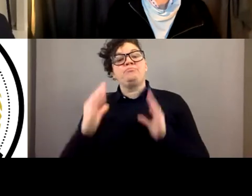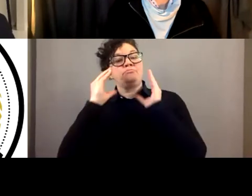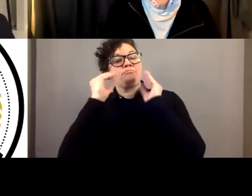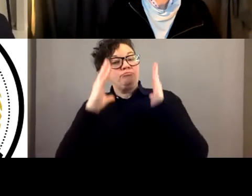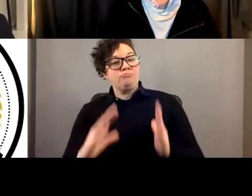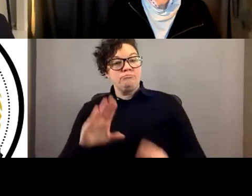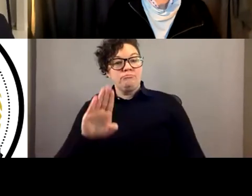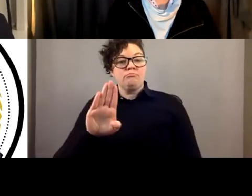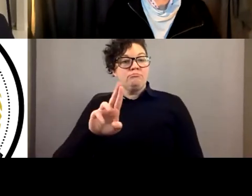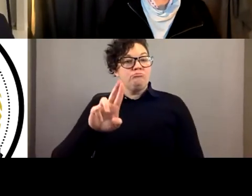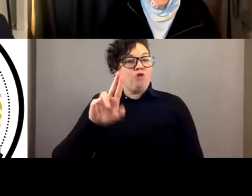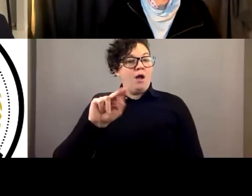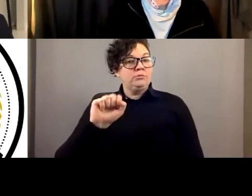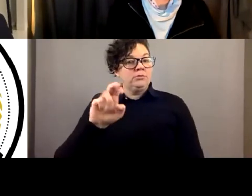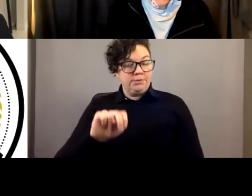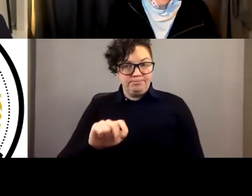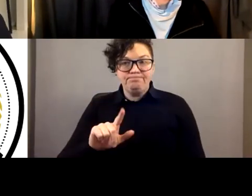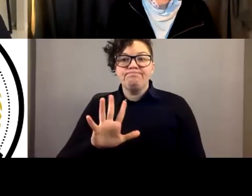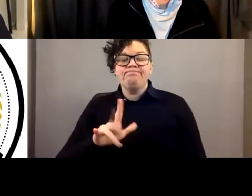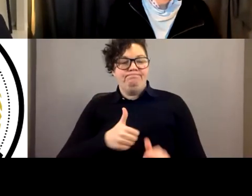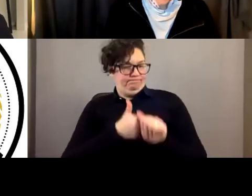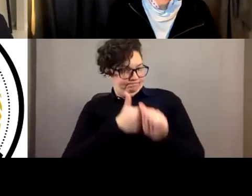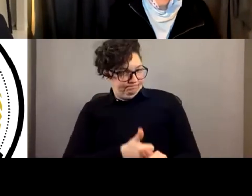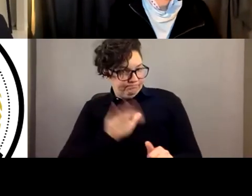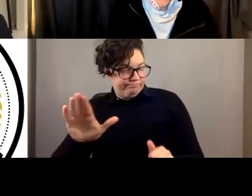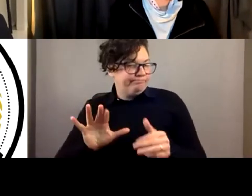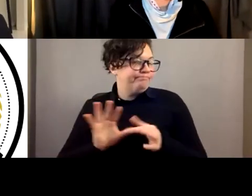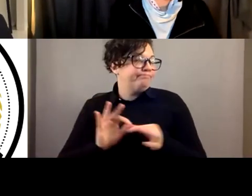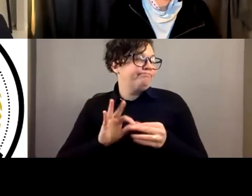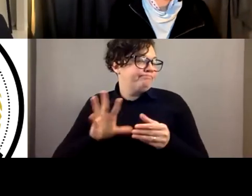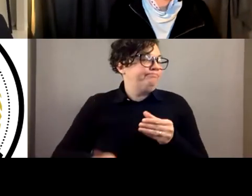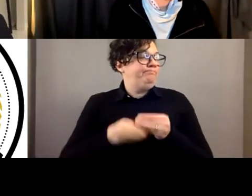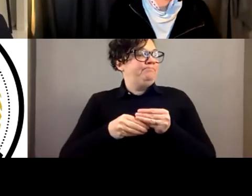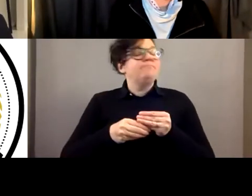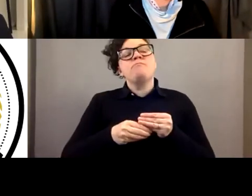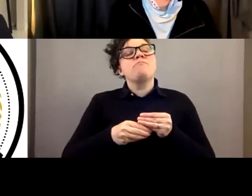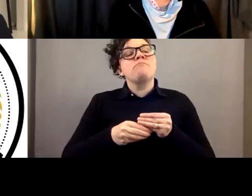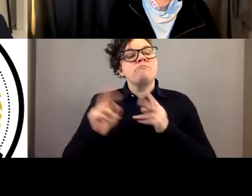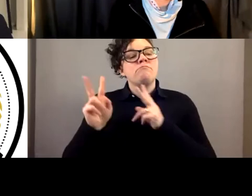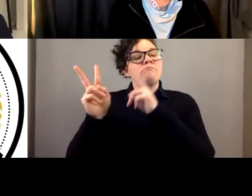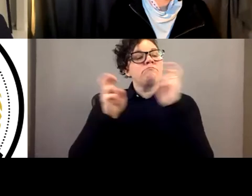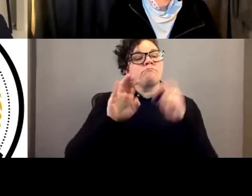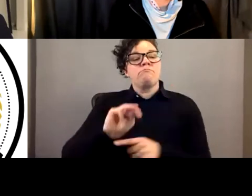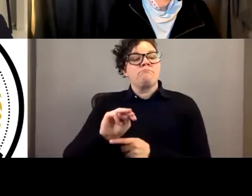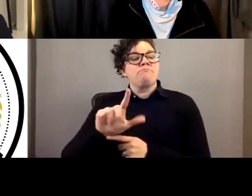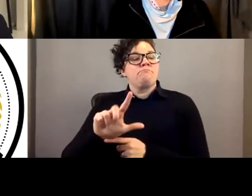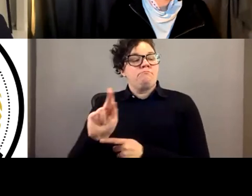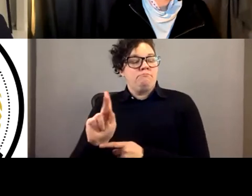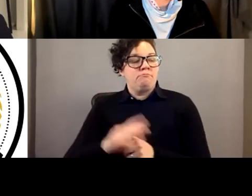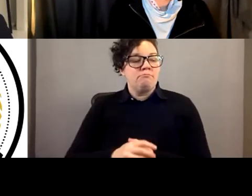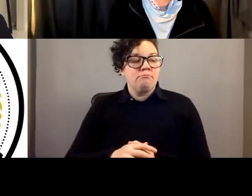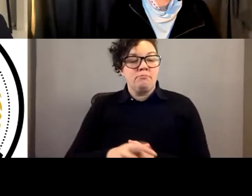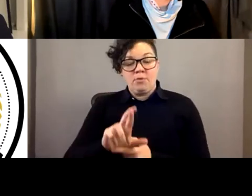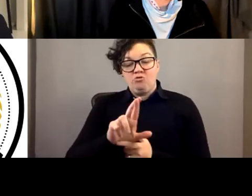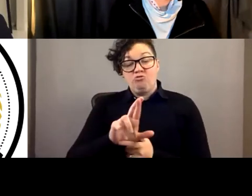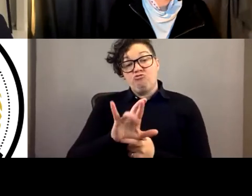And I was saying, in keeping with those comments, I will, you know, draw on a quote from Martin Luther King. He said that riots are the language